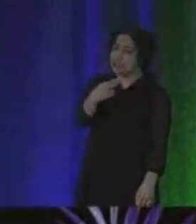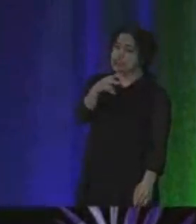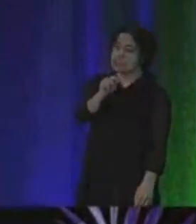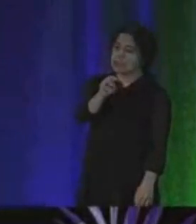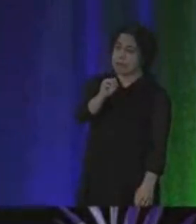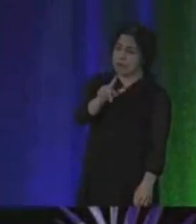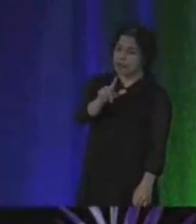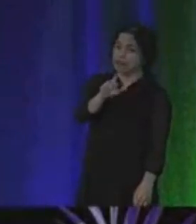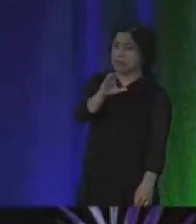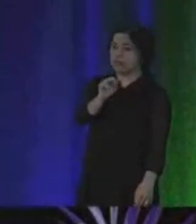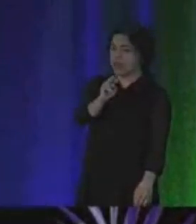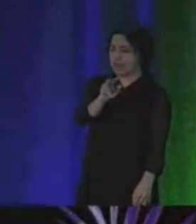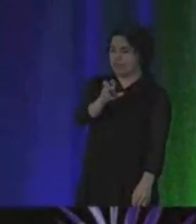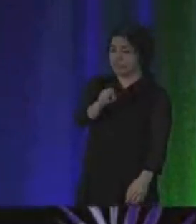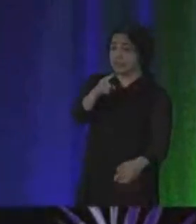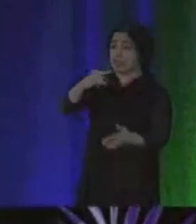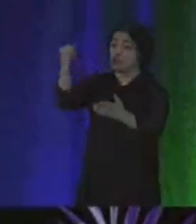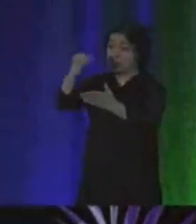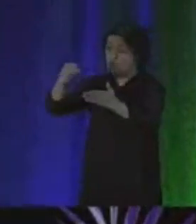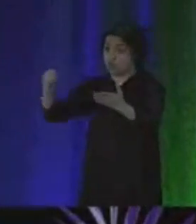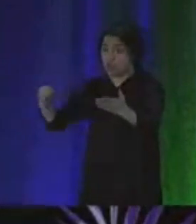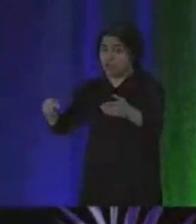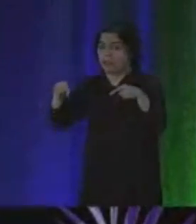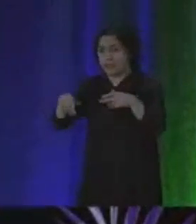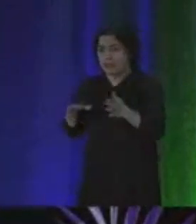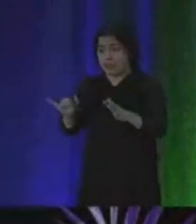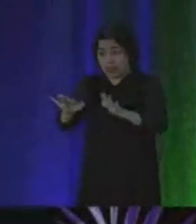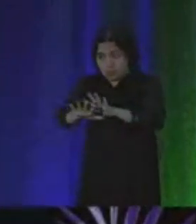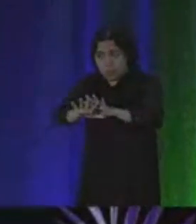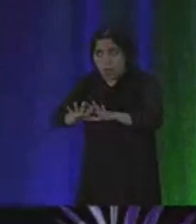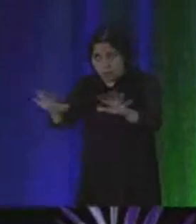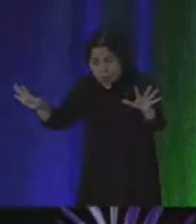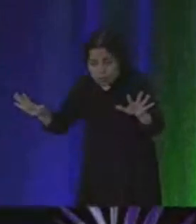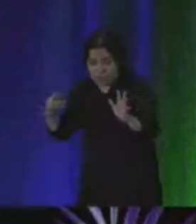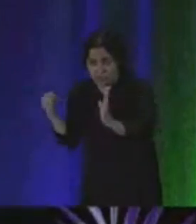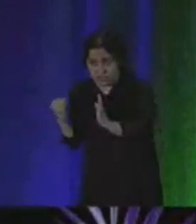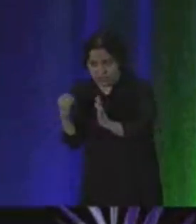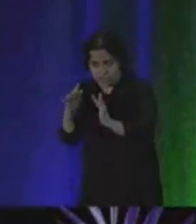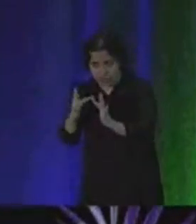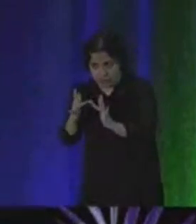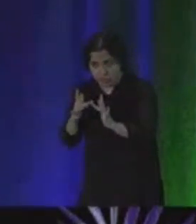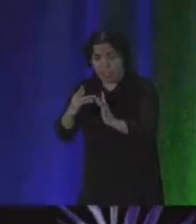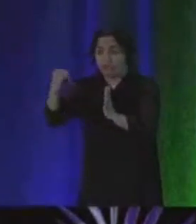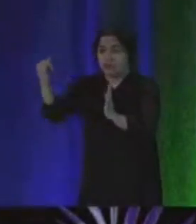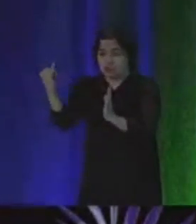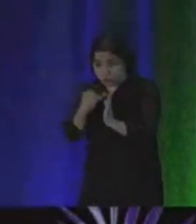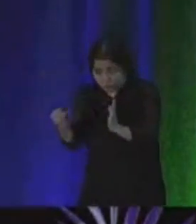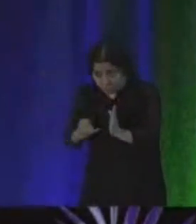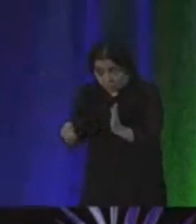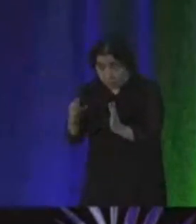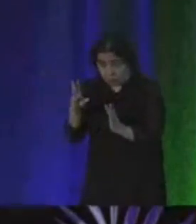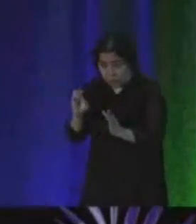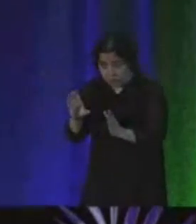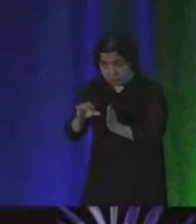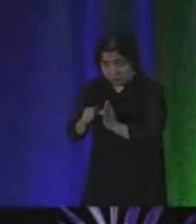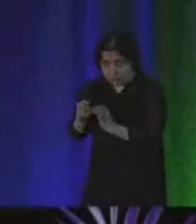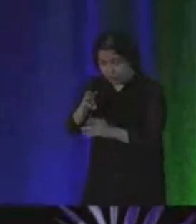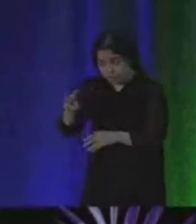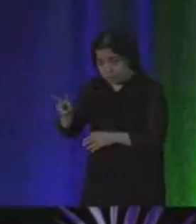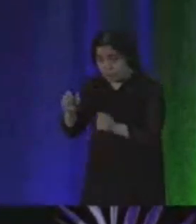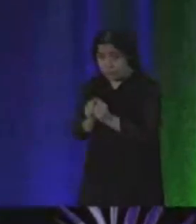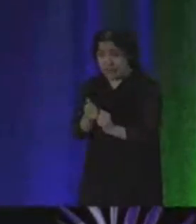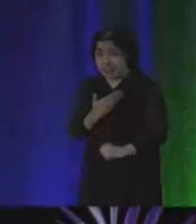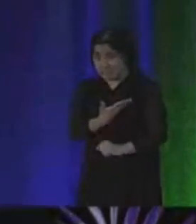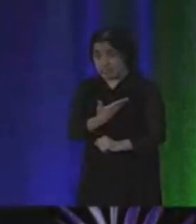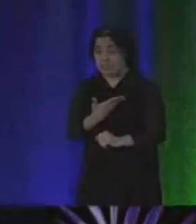with. Like the entire internet. That's what they draw web pages with, right? So what